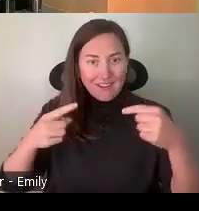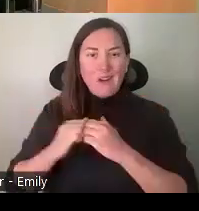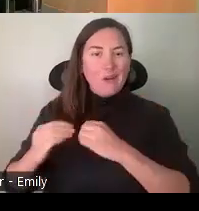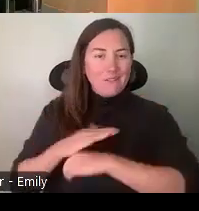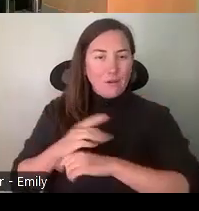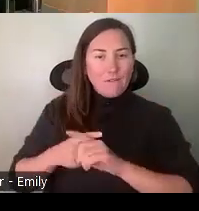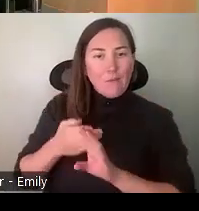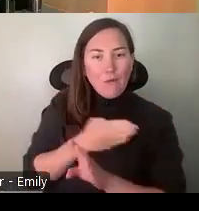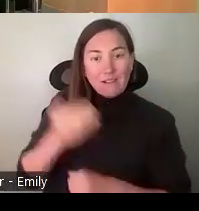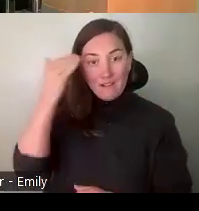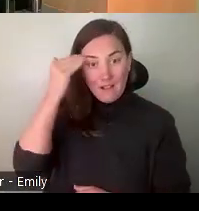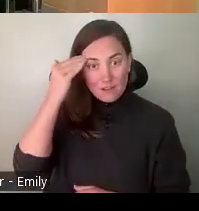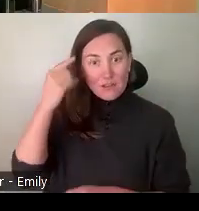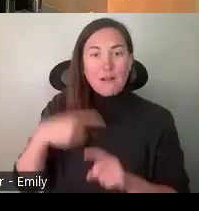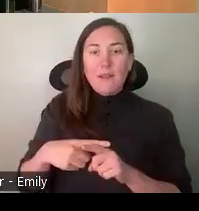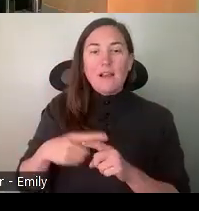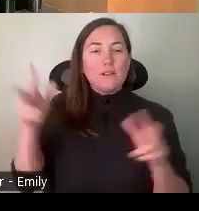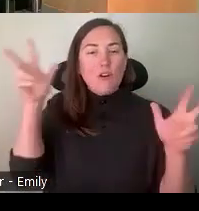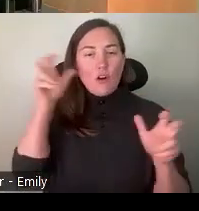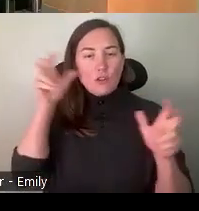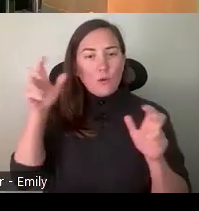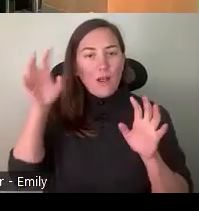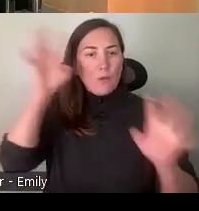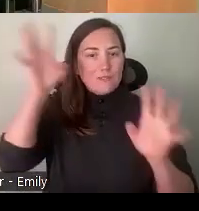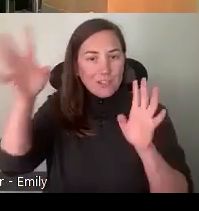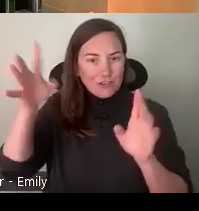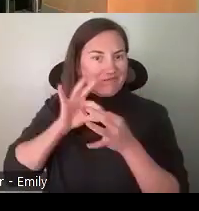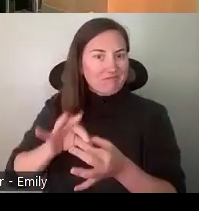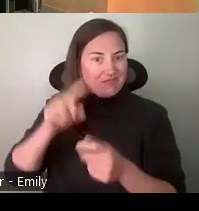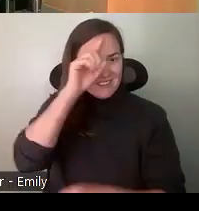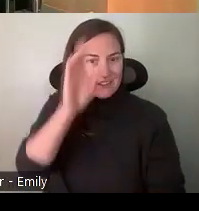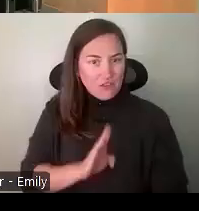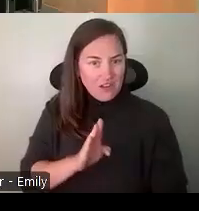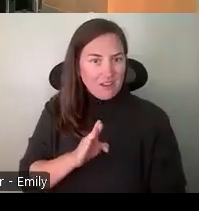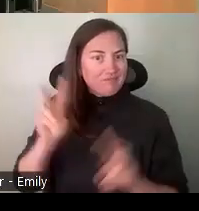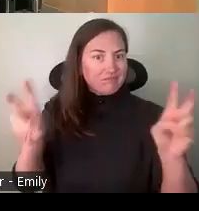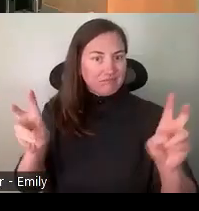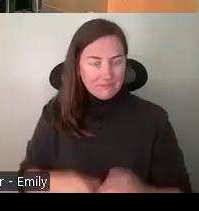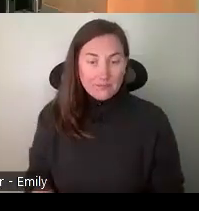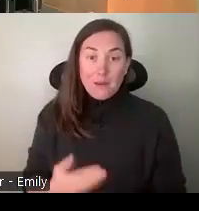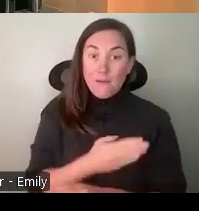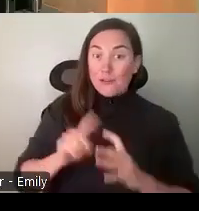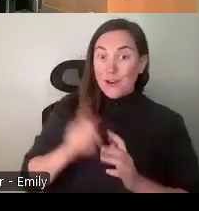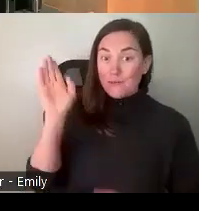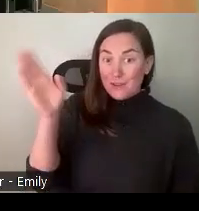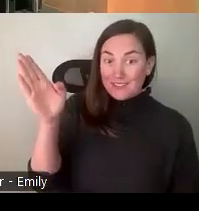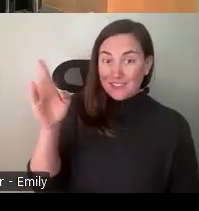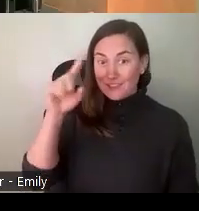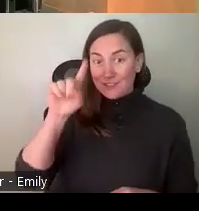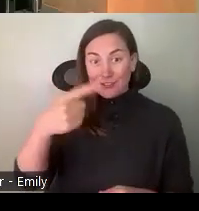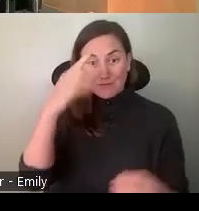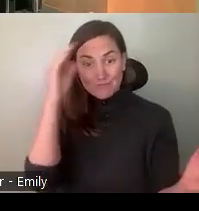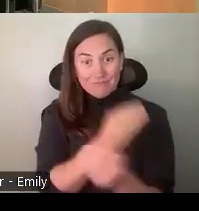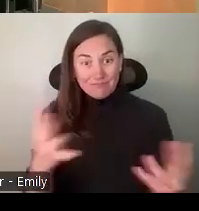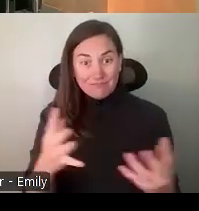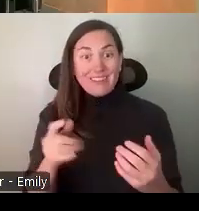prior knowledge, and auditory hallucinations in schizophrenia. But before she does, just want to remind people, if you're